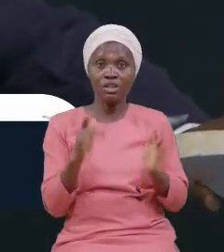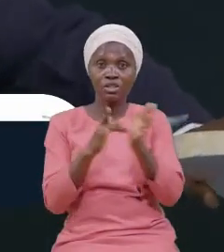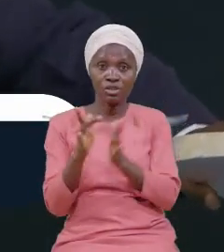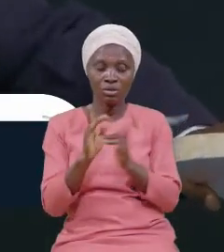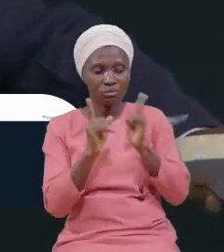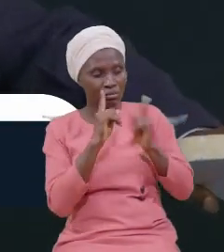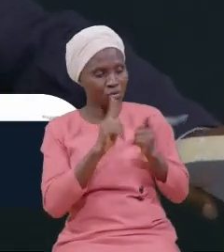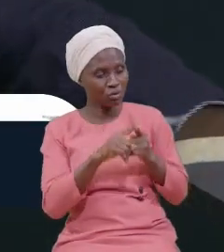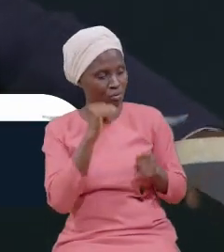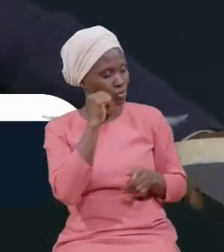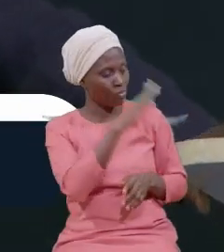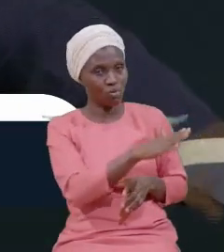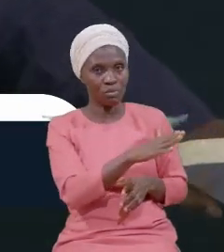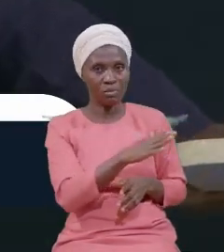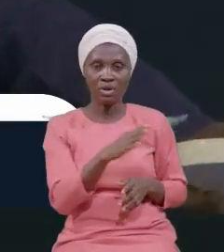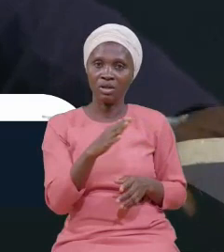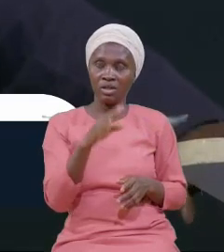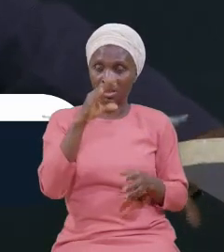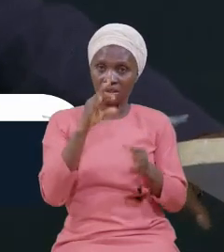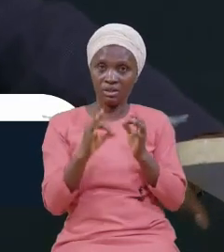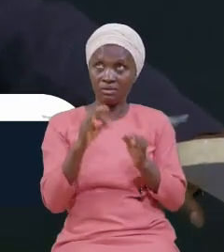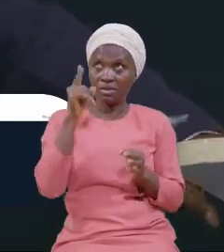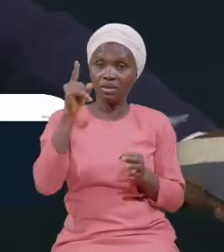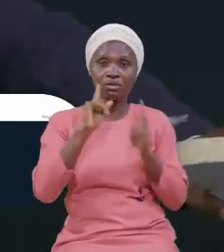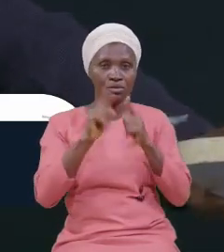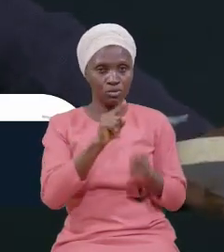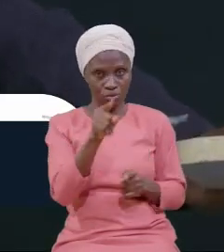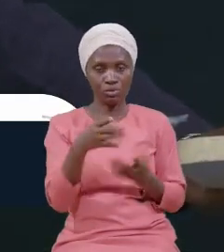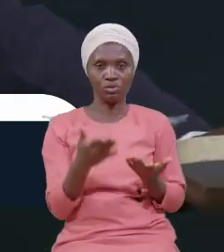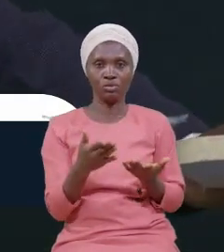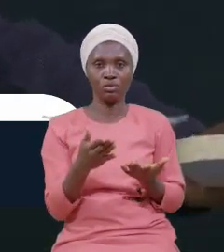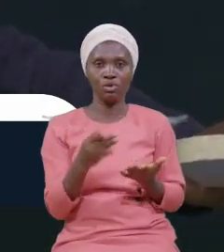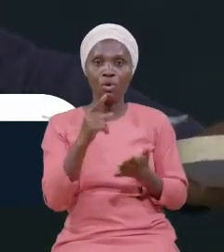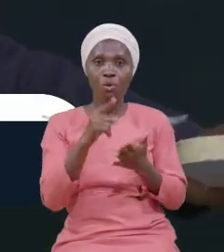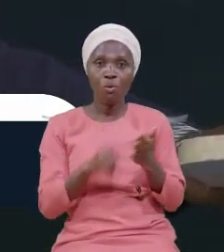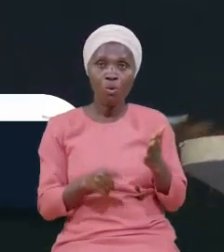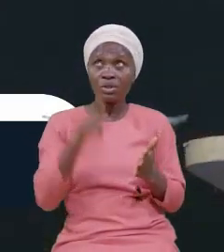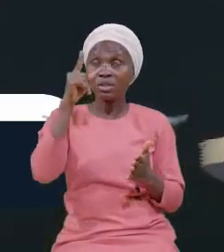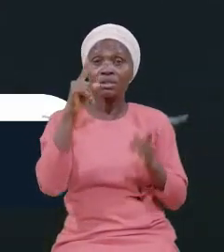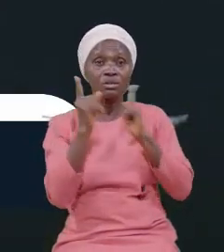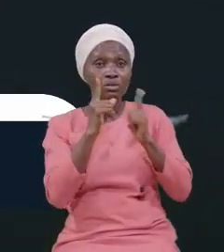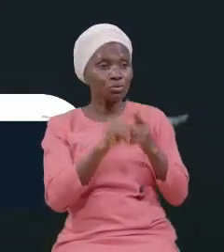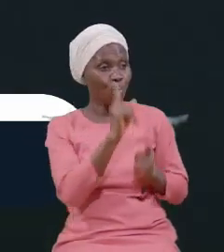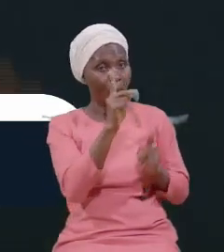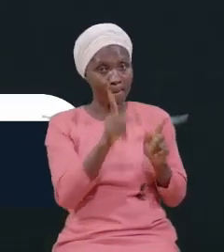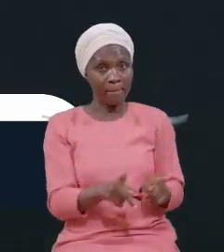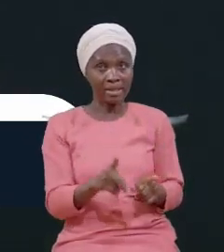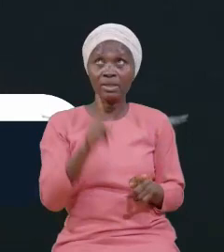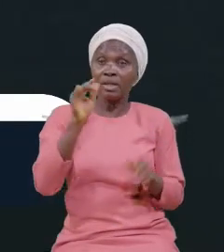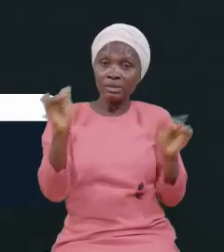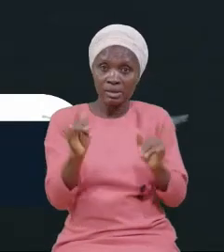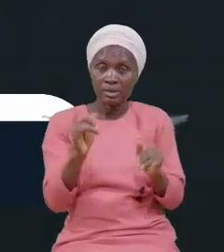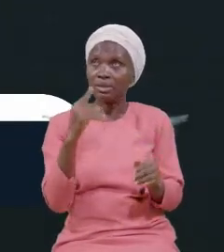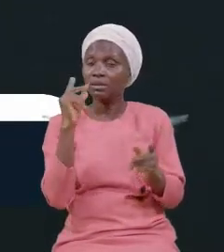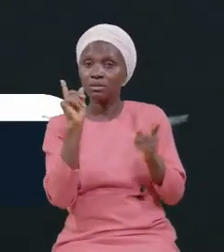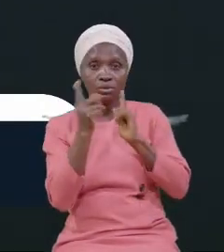could have been talking to you. And what he says to one, he says to all. What he said to her, he's saying